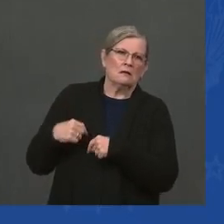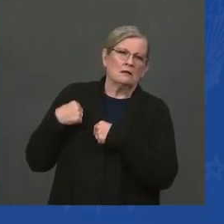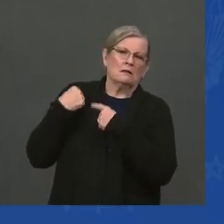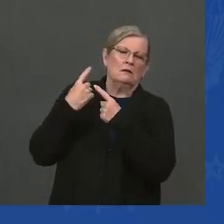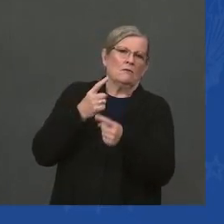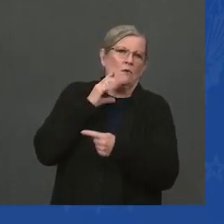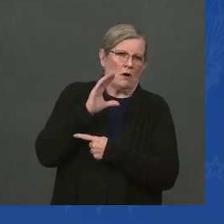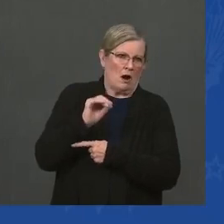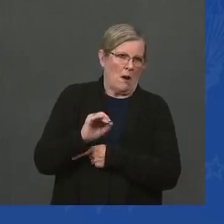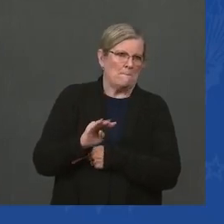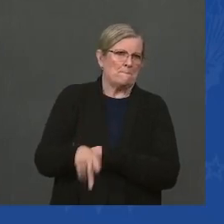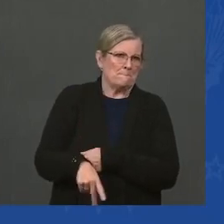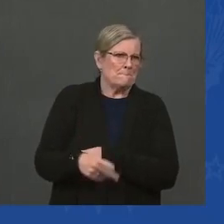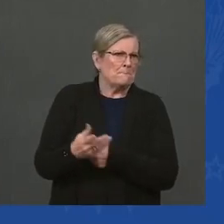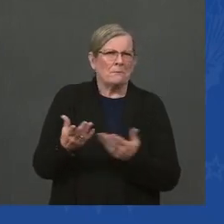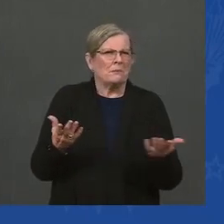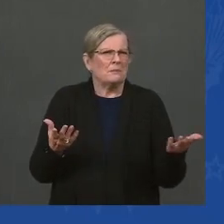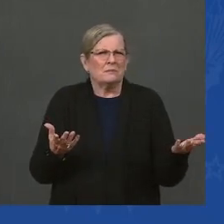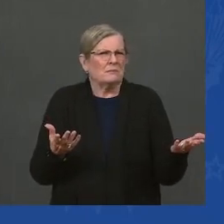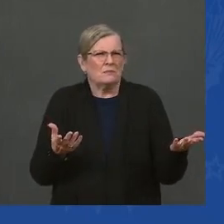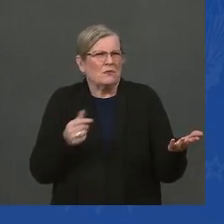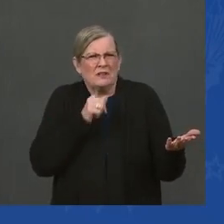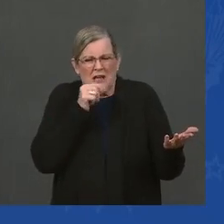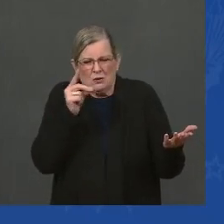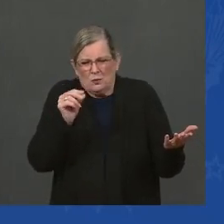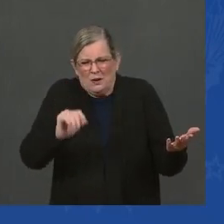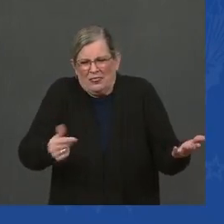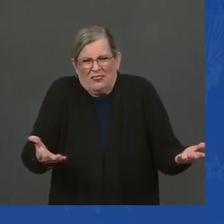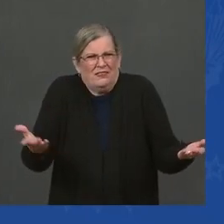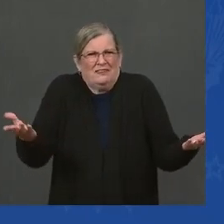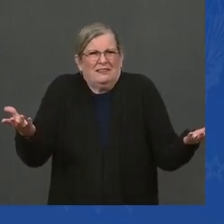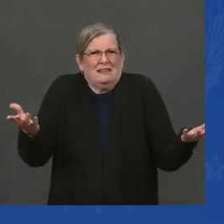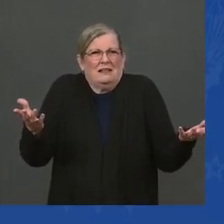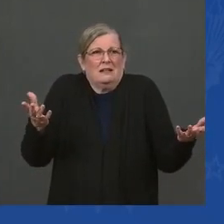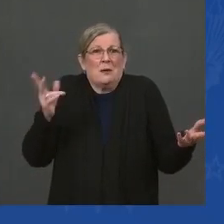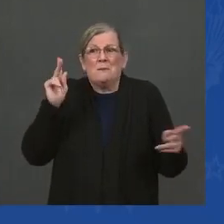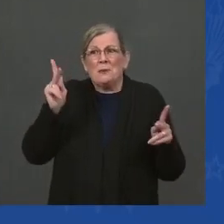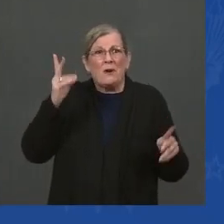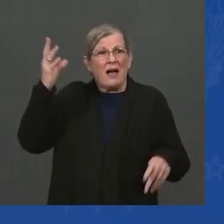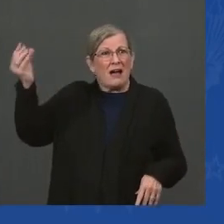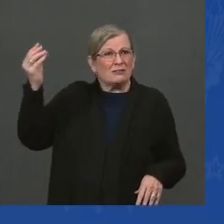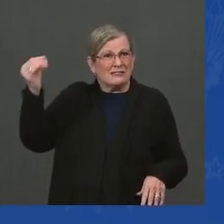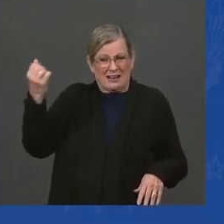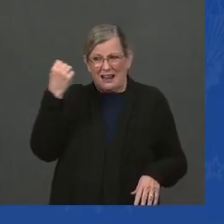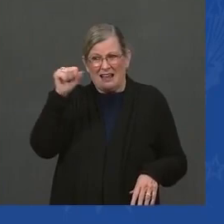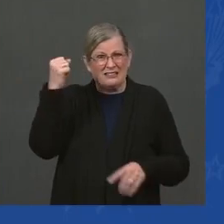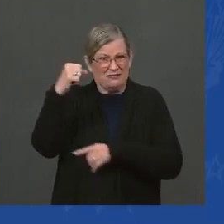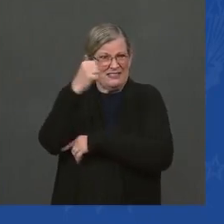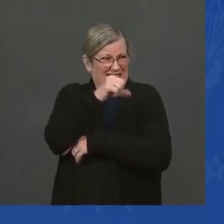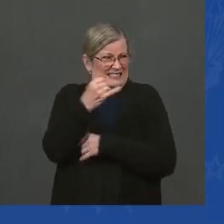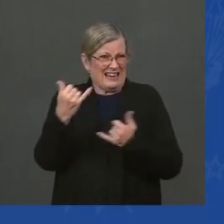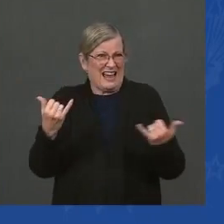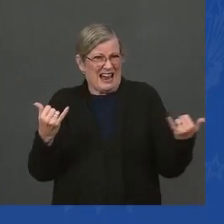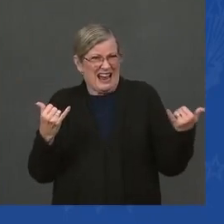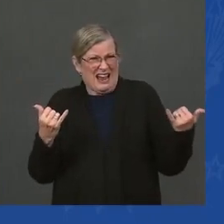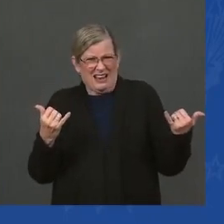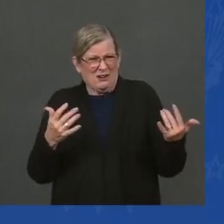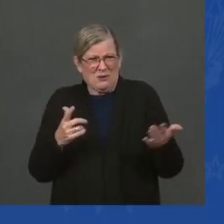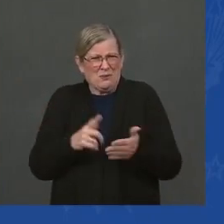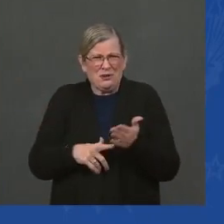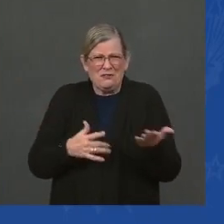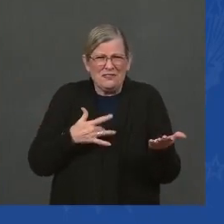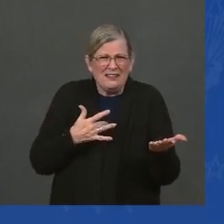to the people outside who are really angry at this conference, especially at this moment, where Joe Manchin has expressed, has created more doubt that your